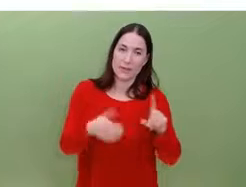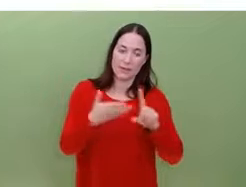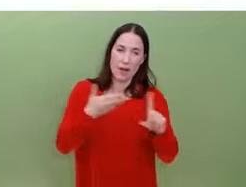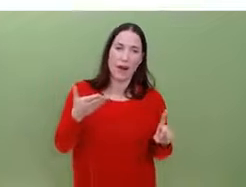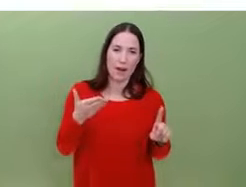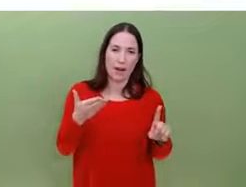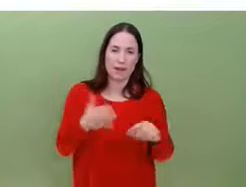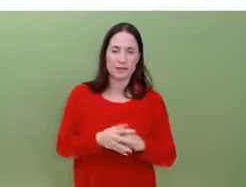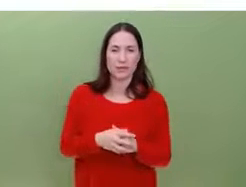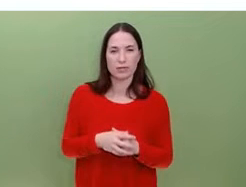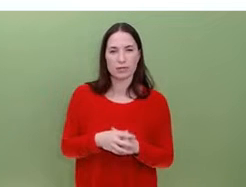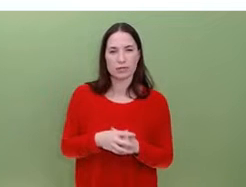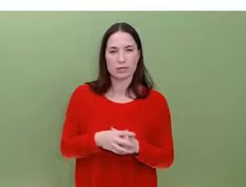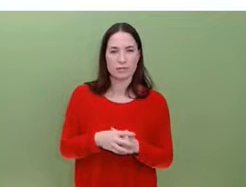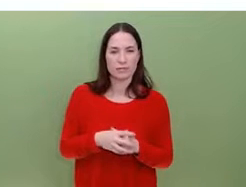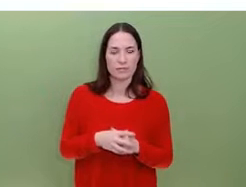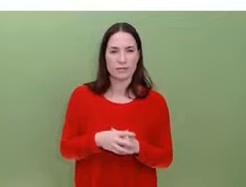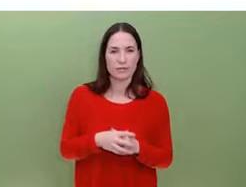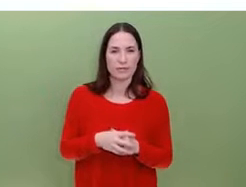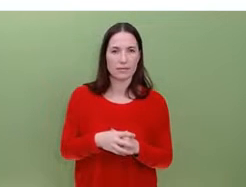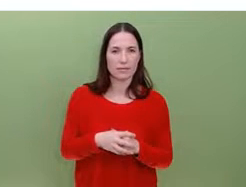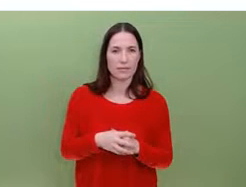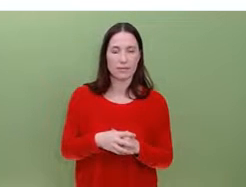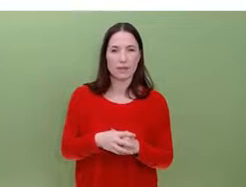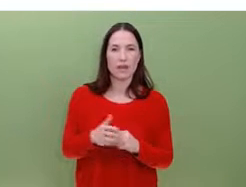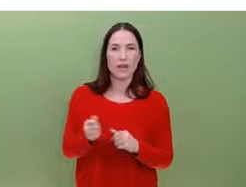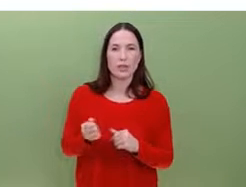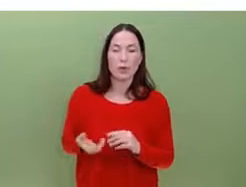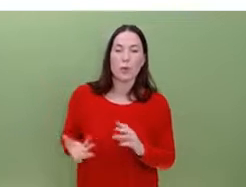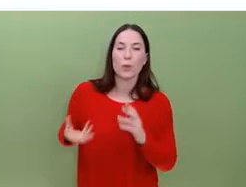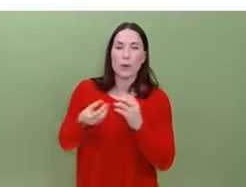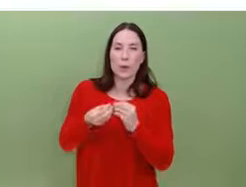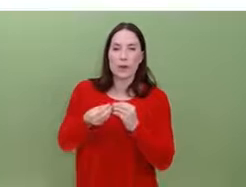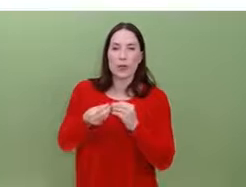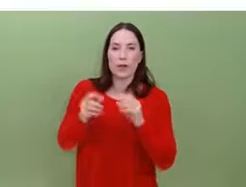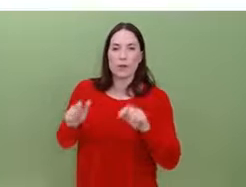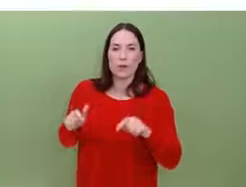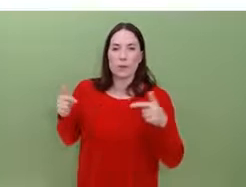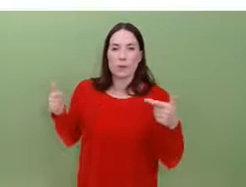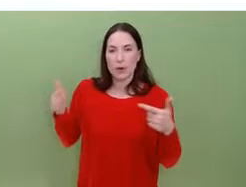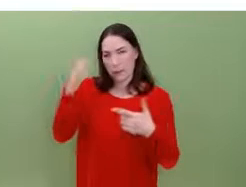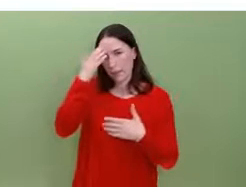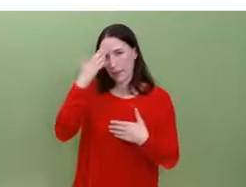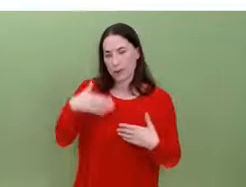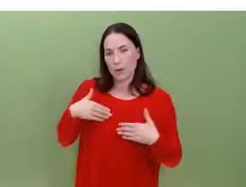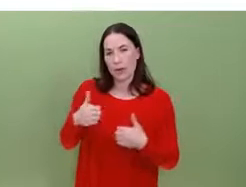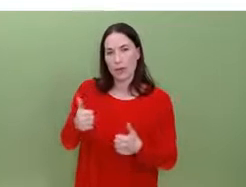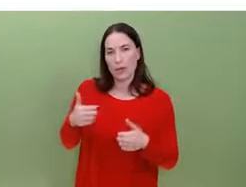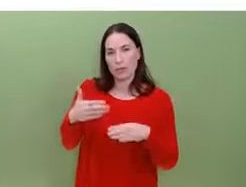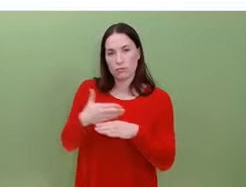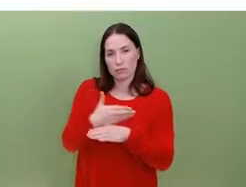of extension of remote mental health practice that both